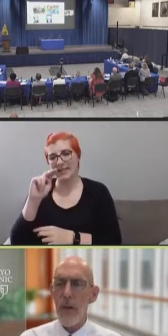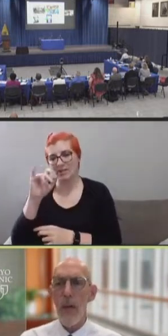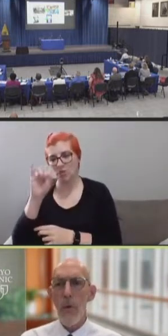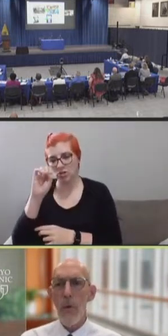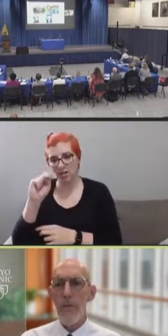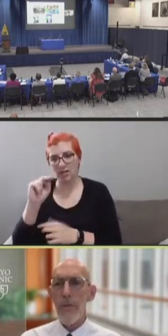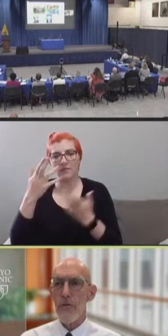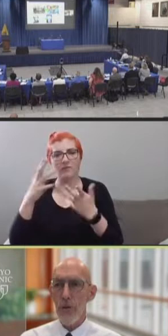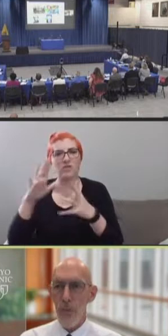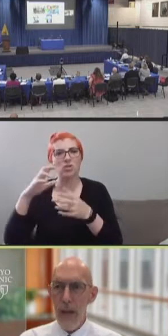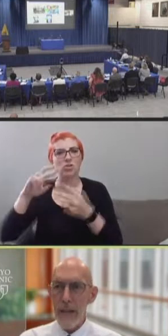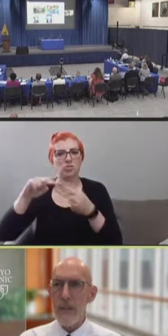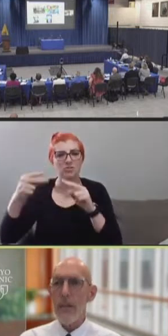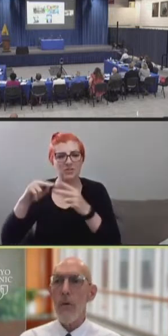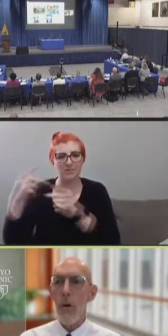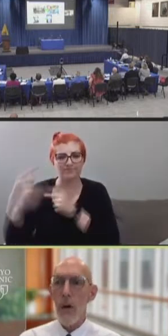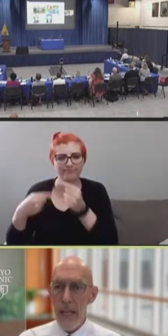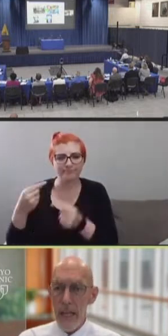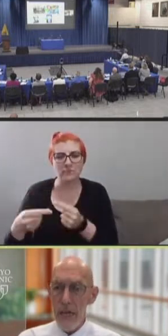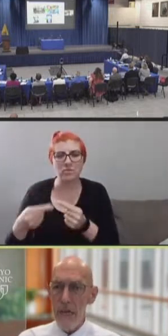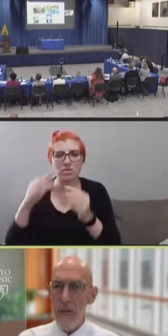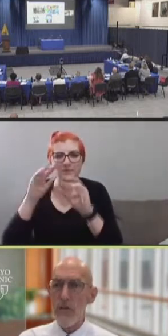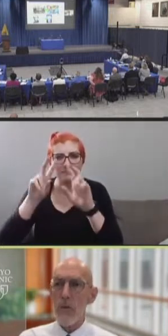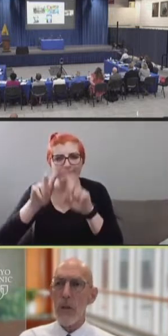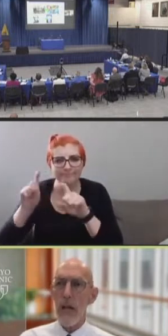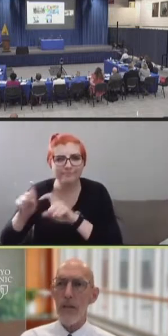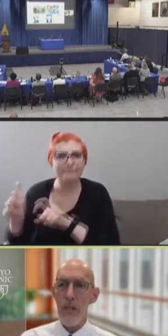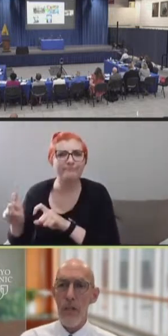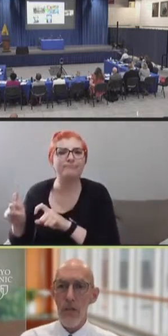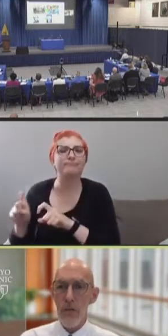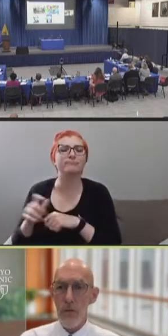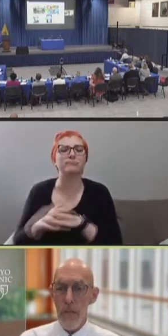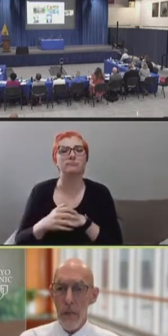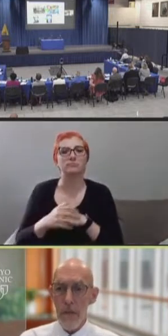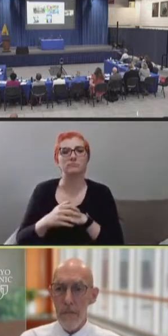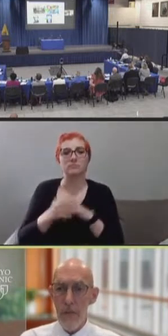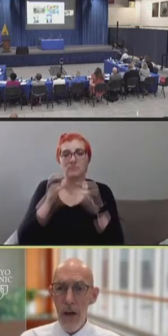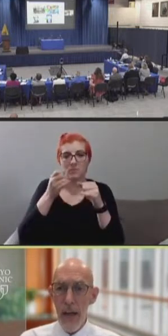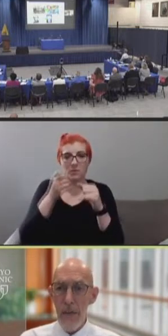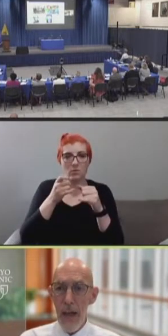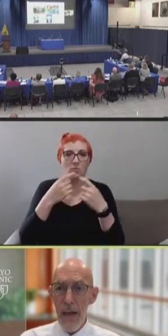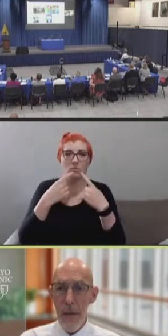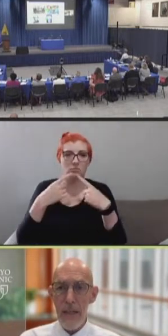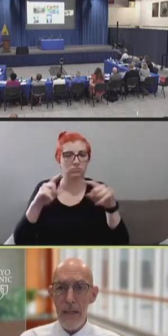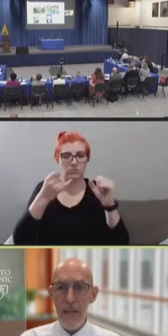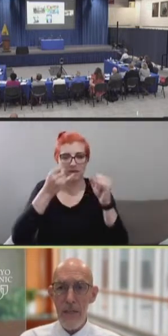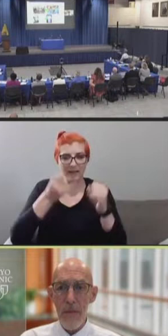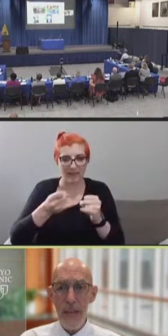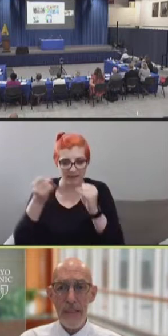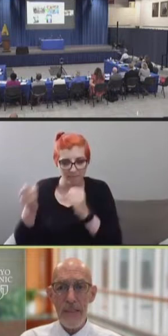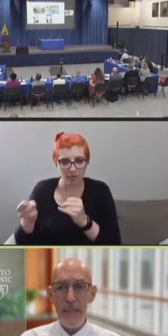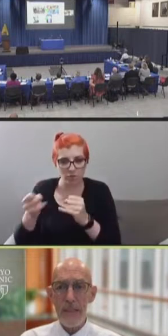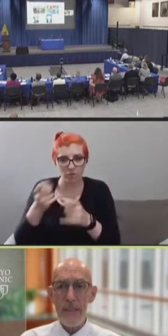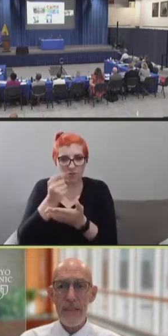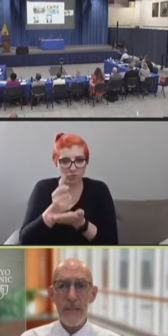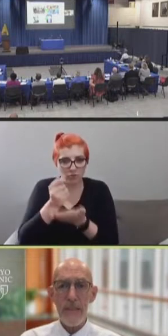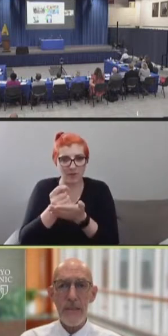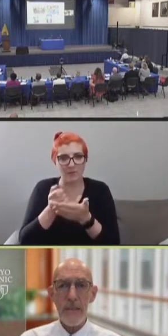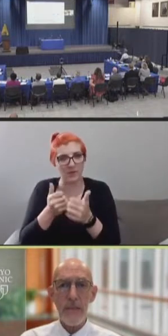success with directed or individualized treatment via that mechanism. Next.